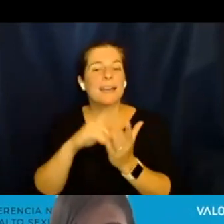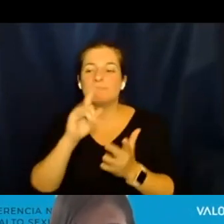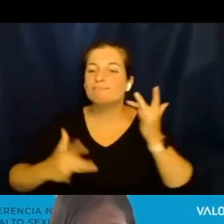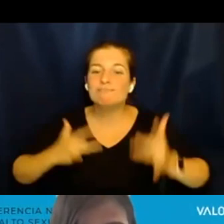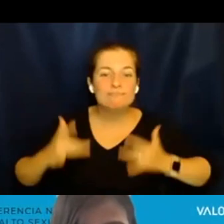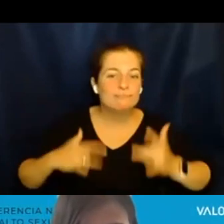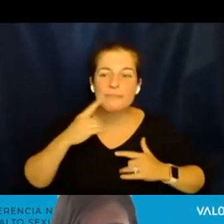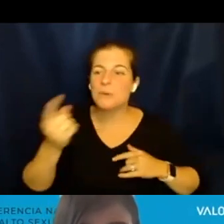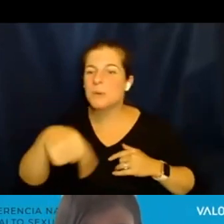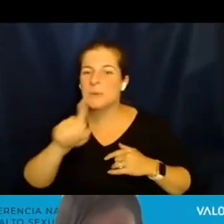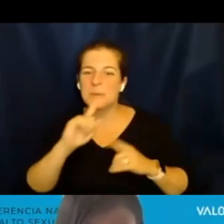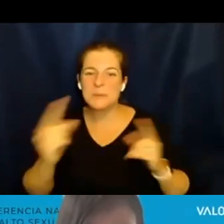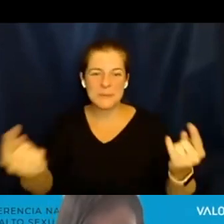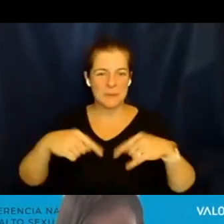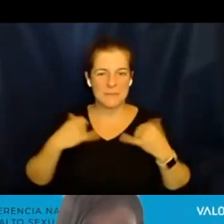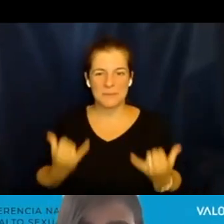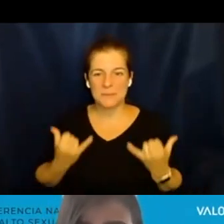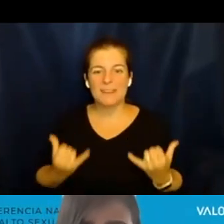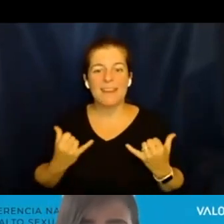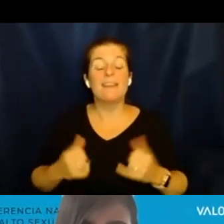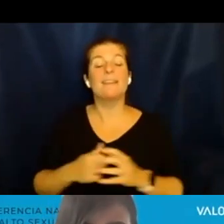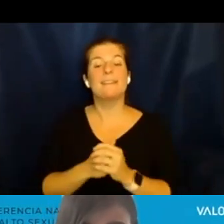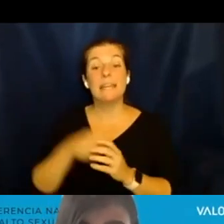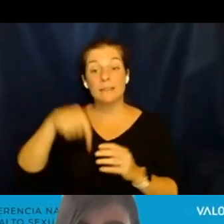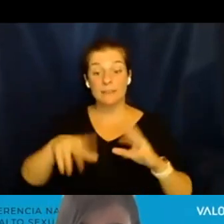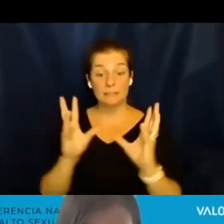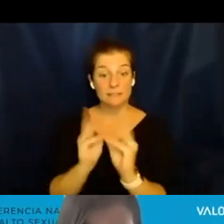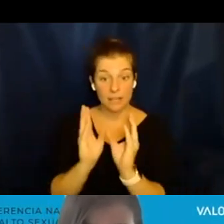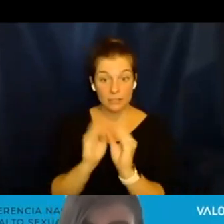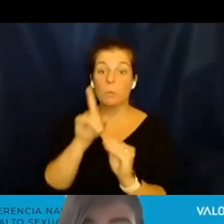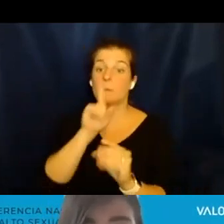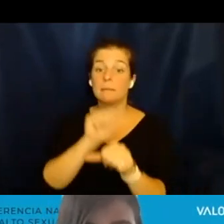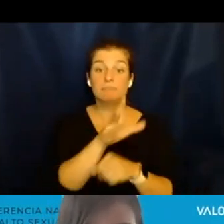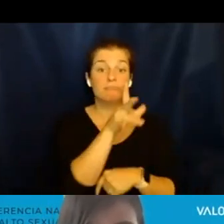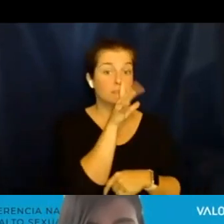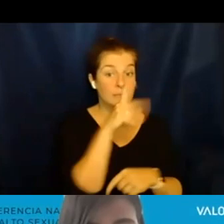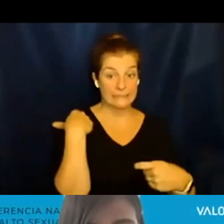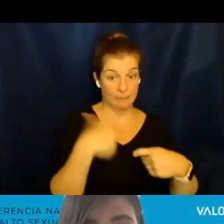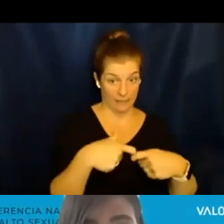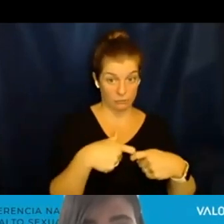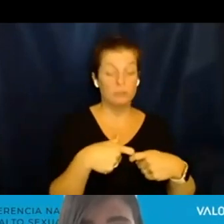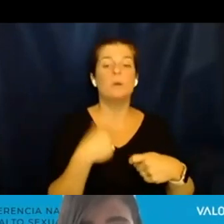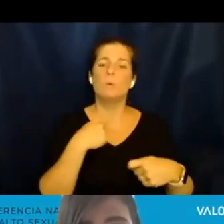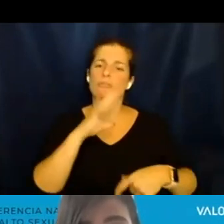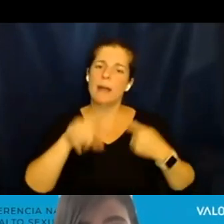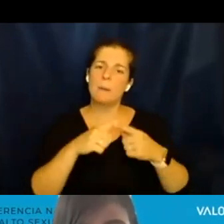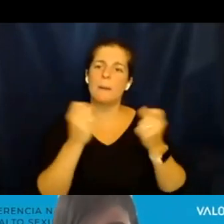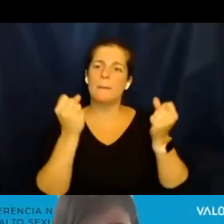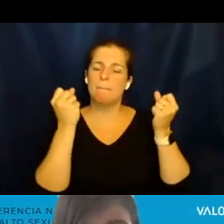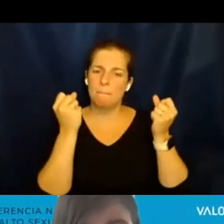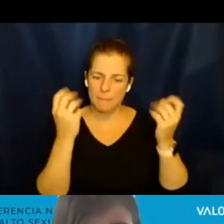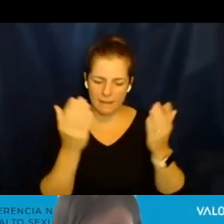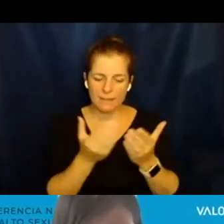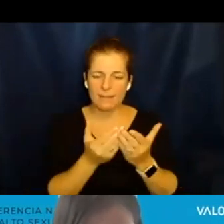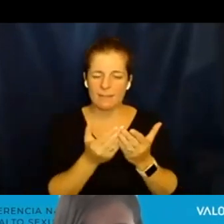and we have this session which will be in spanish and we'll speak about a lot of the data for those people who